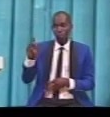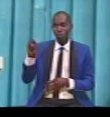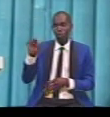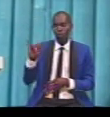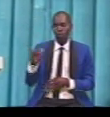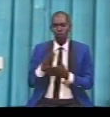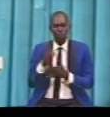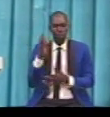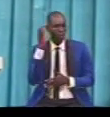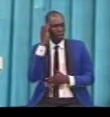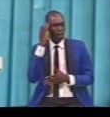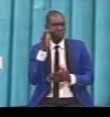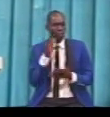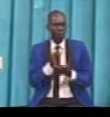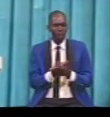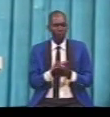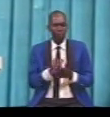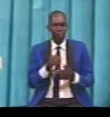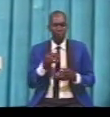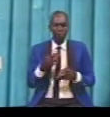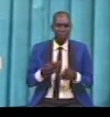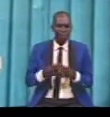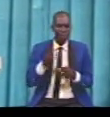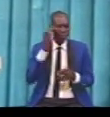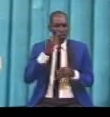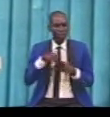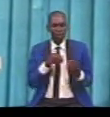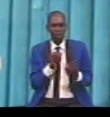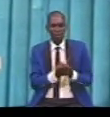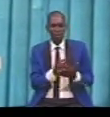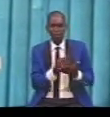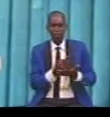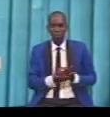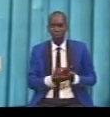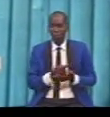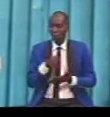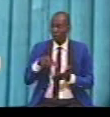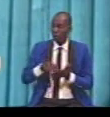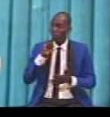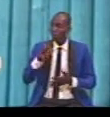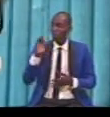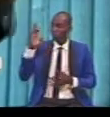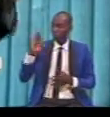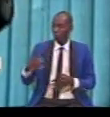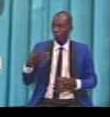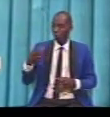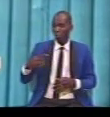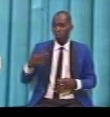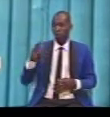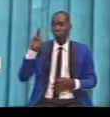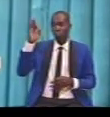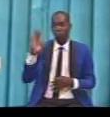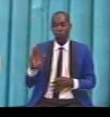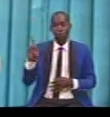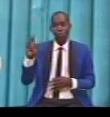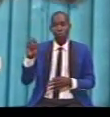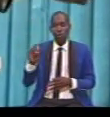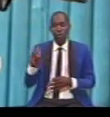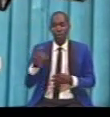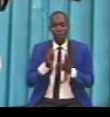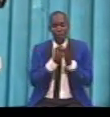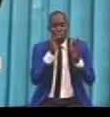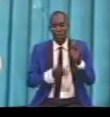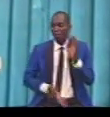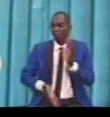was listening in on the conversation. As he heard, this is the cloth of Pastor Kumuyi, he jumped, grabbed